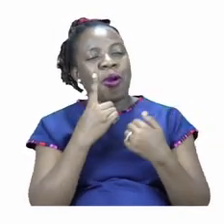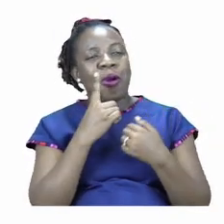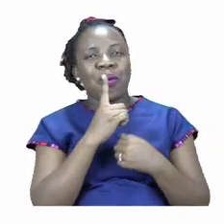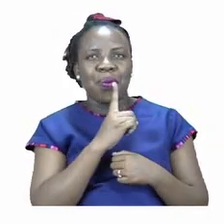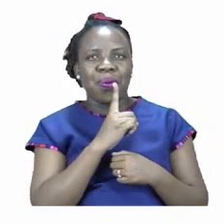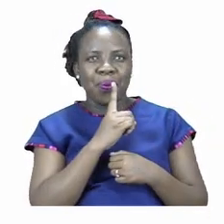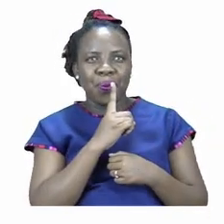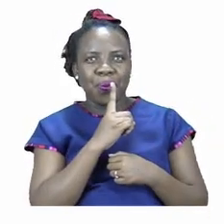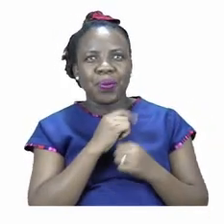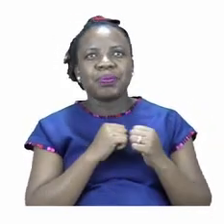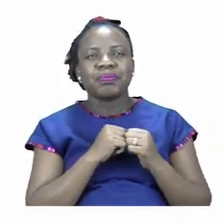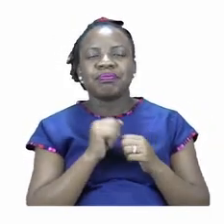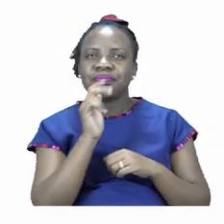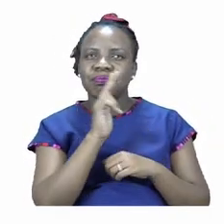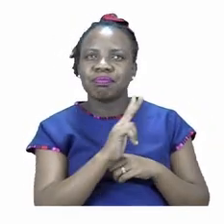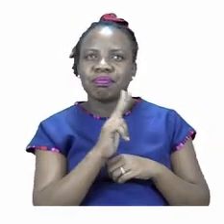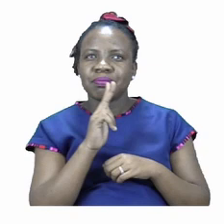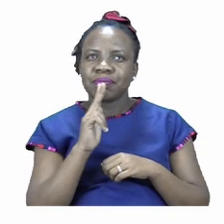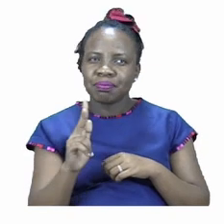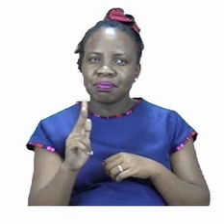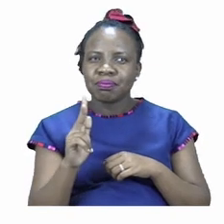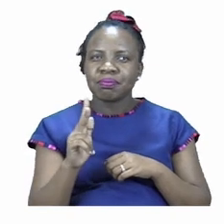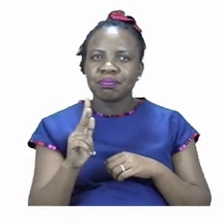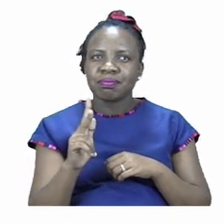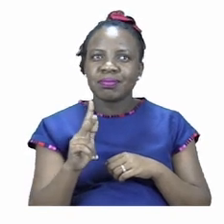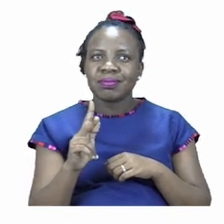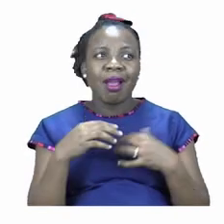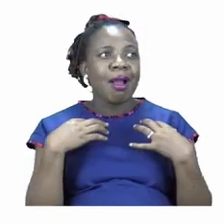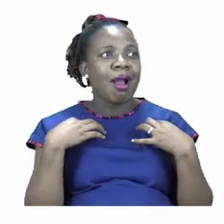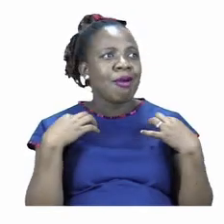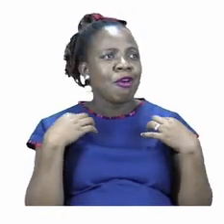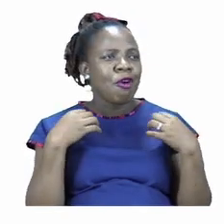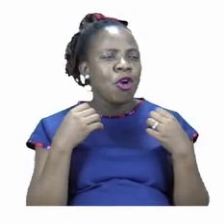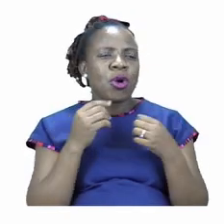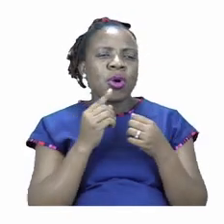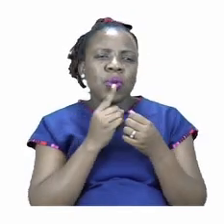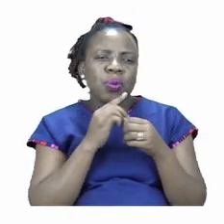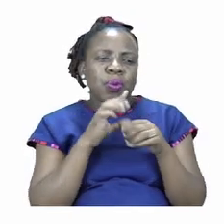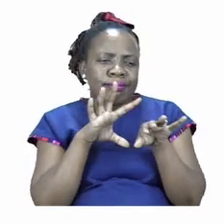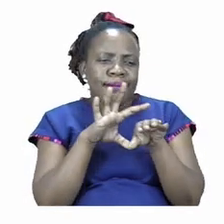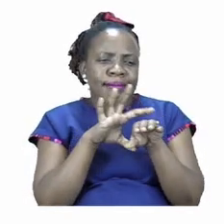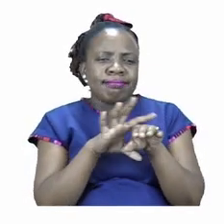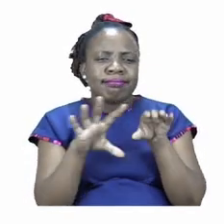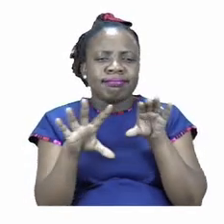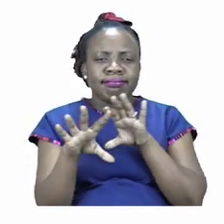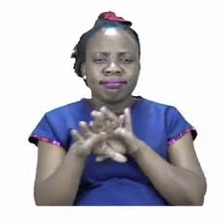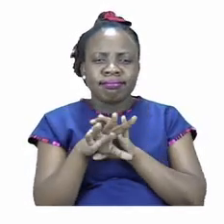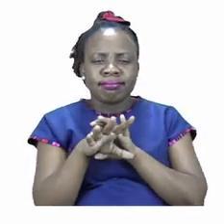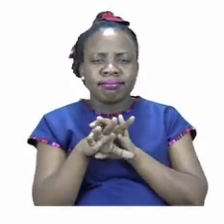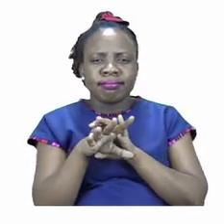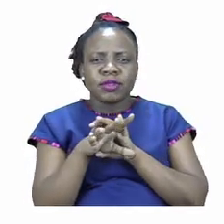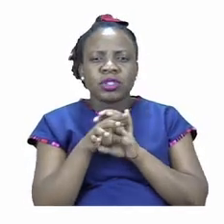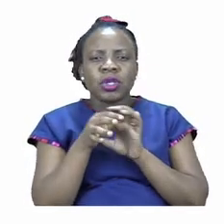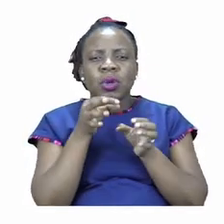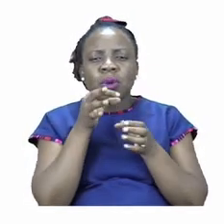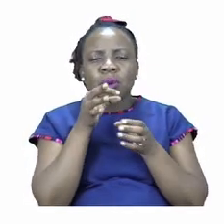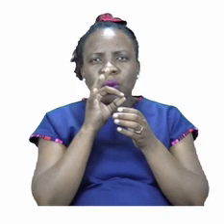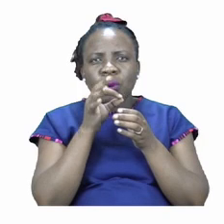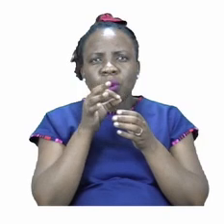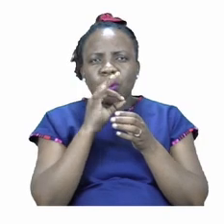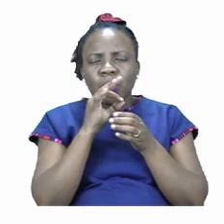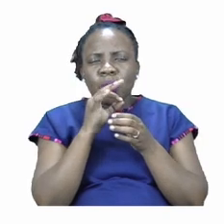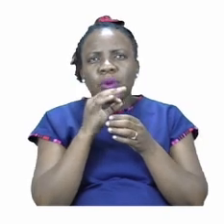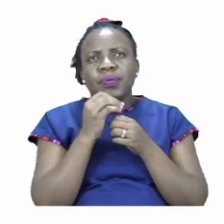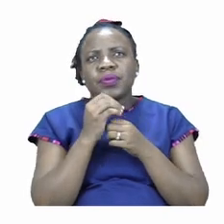for people, we actually wear warm clothes and drink warm things. For